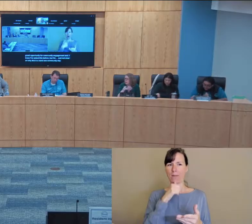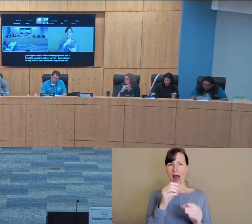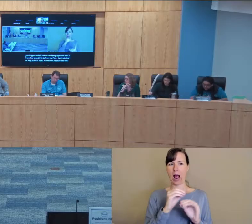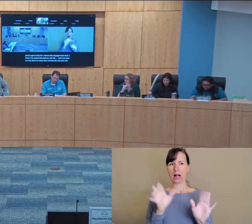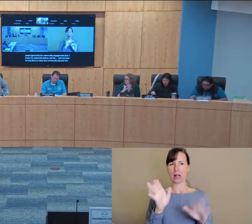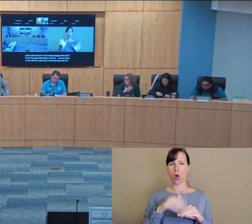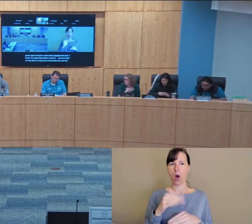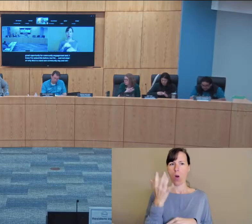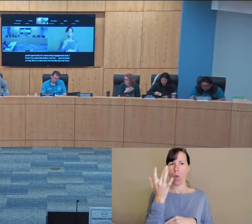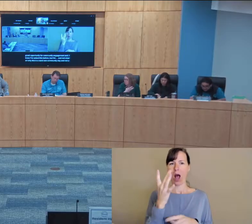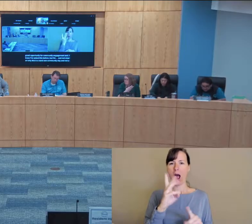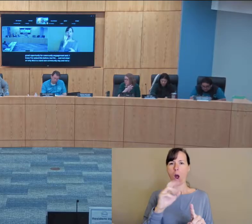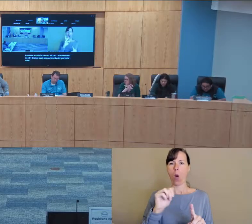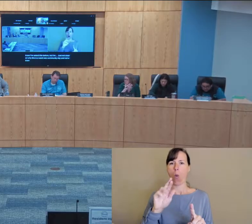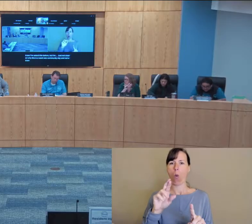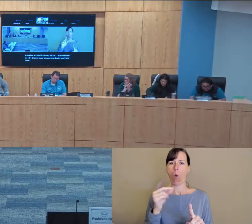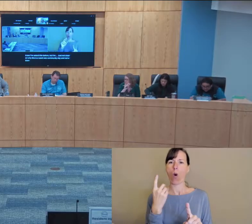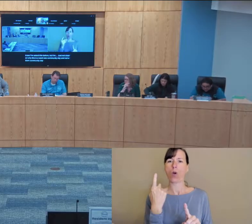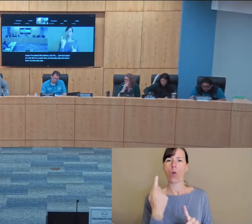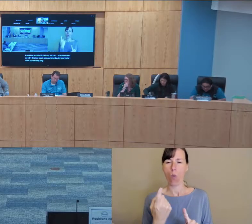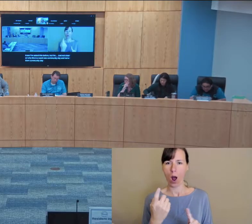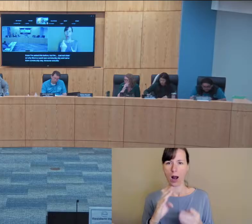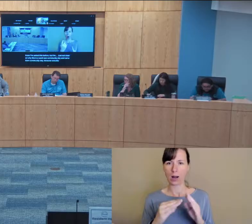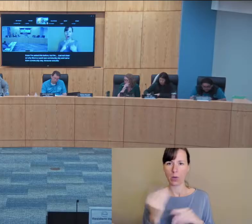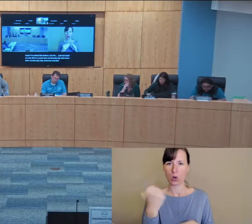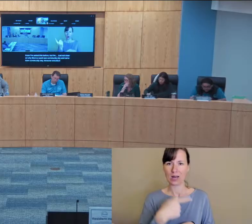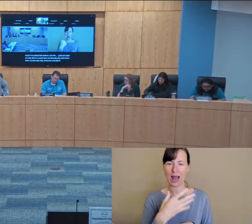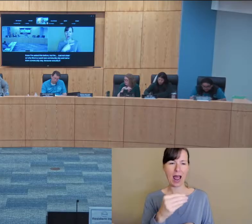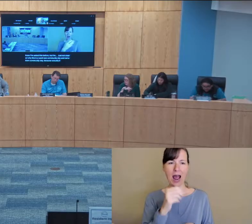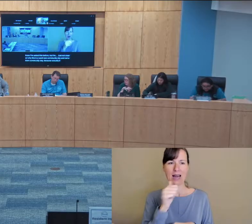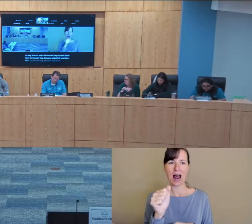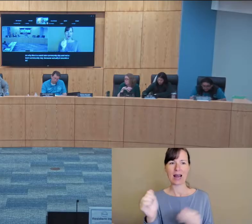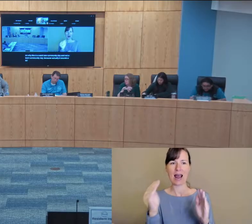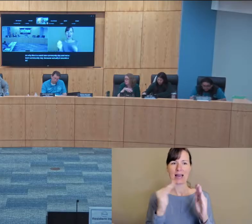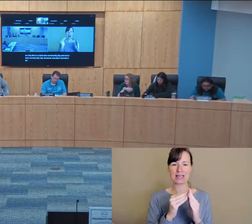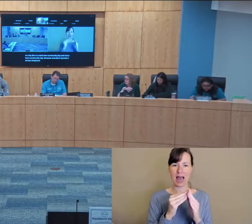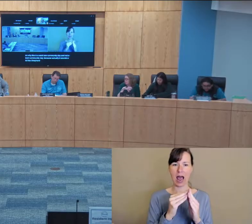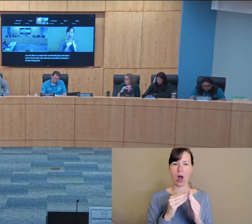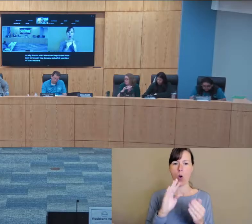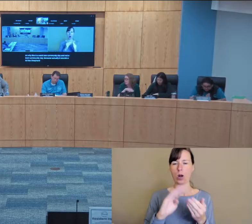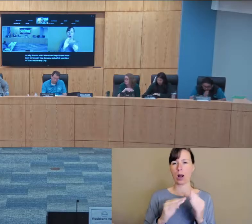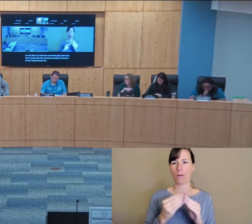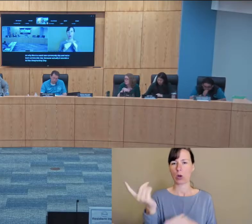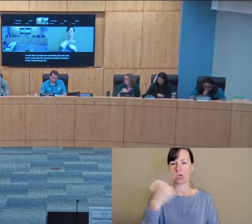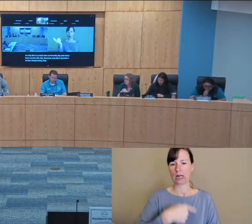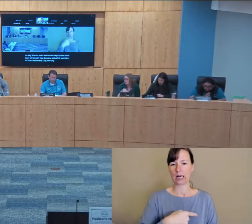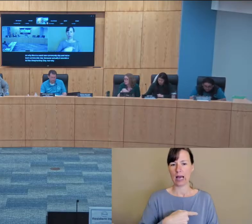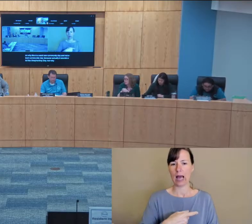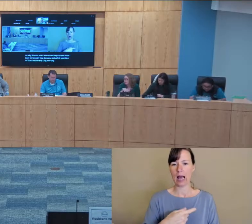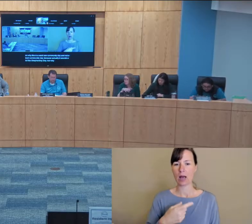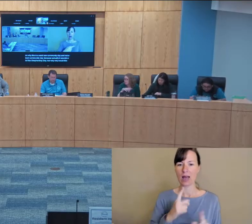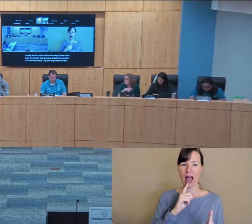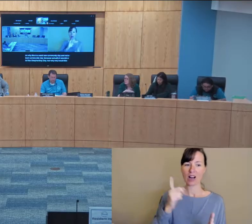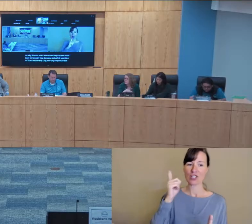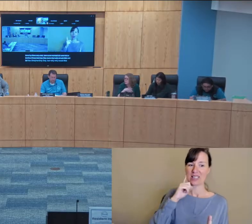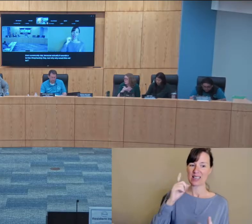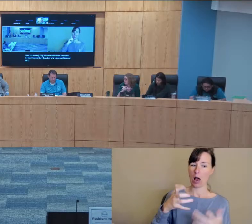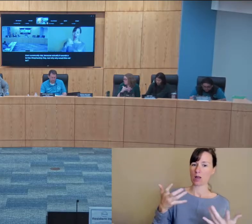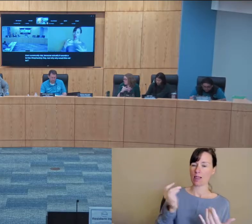a town community day. Because actually it sounds a lot like Cheverly Day, but why would this not be a